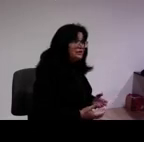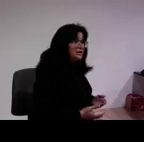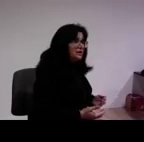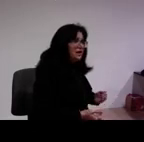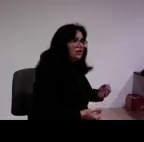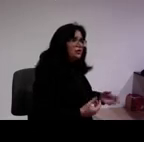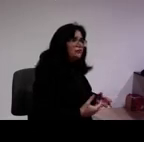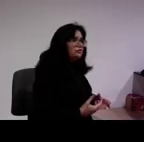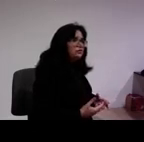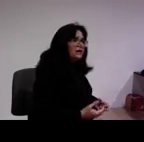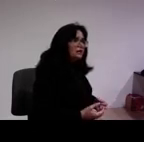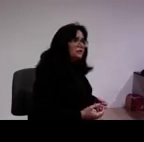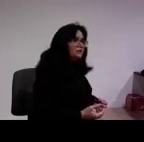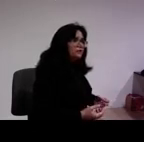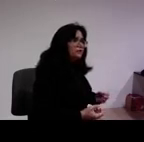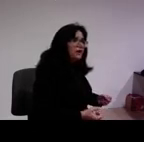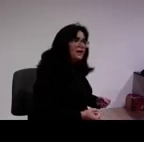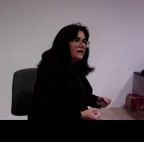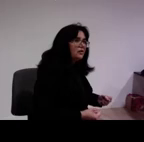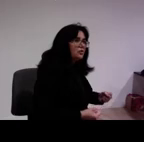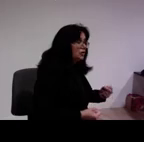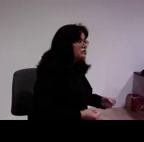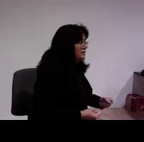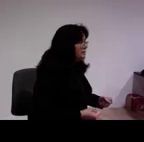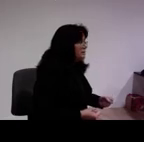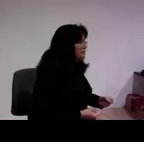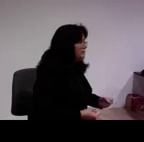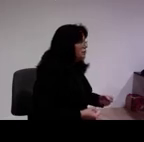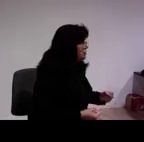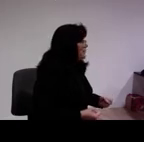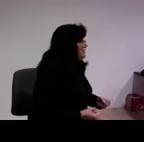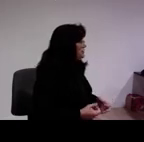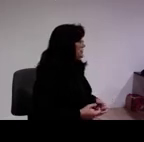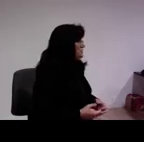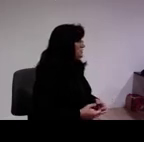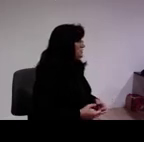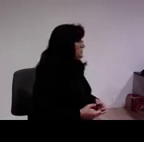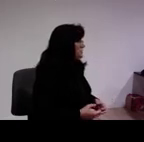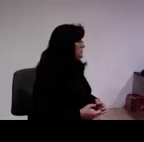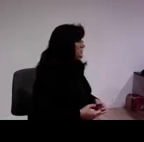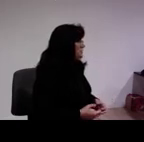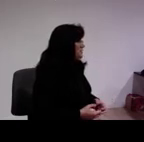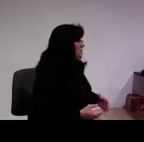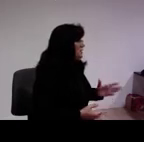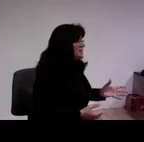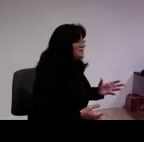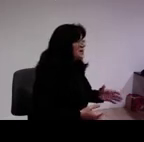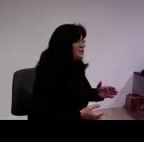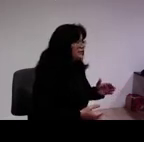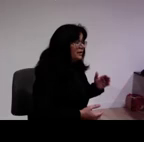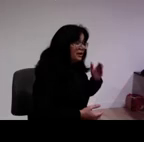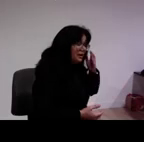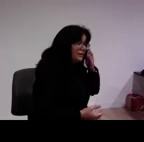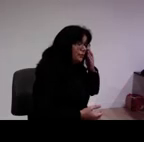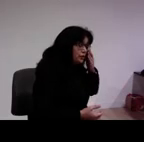terminology, and I got a real love for how concepts shape action. He had